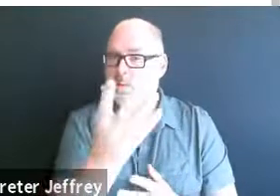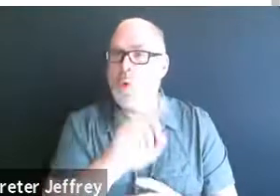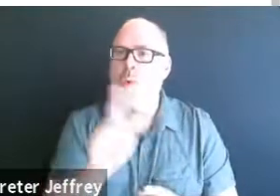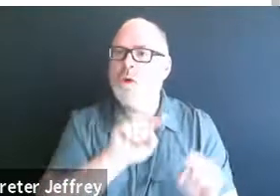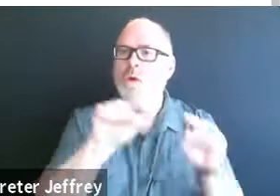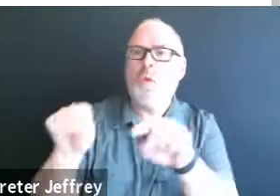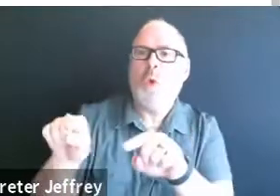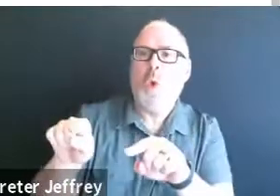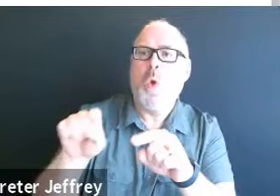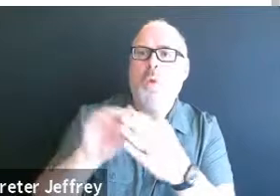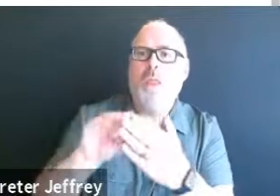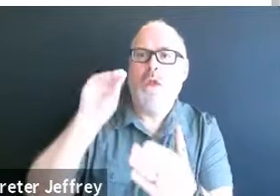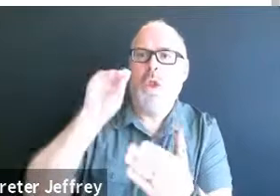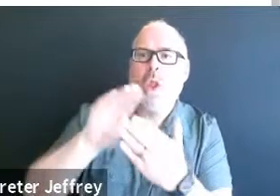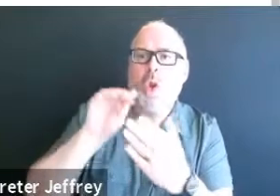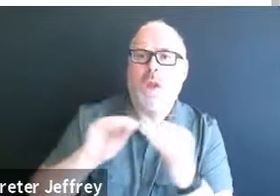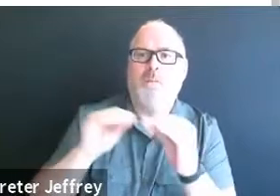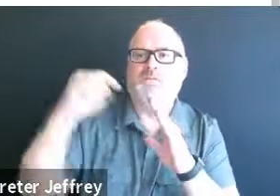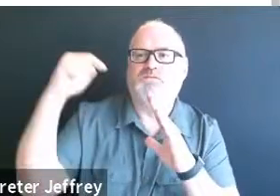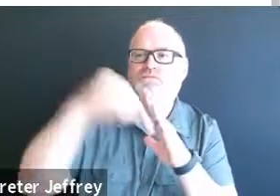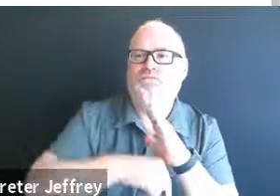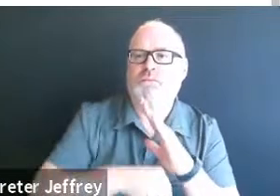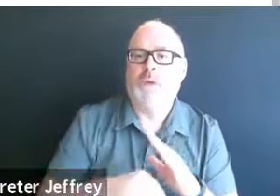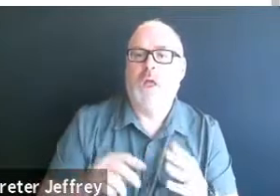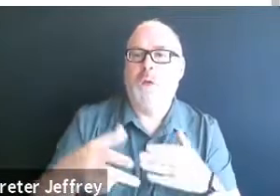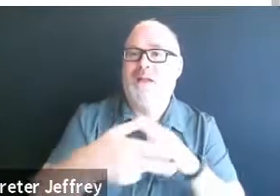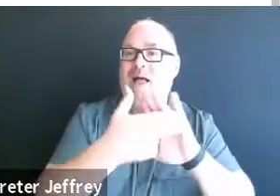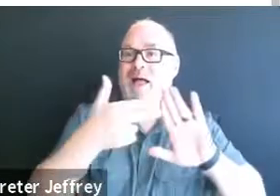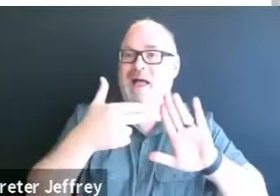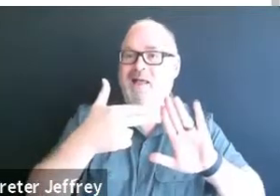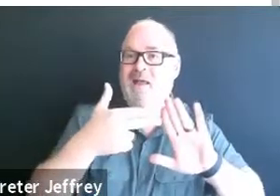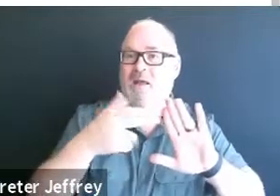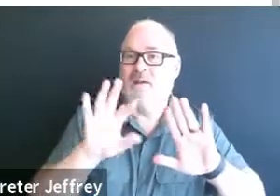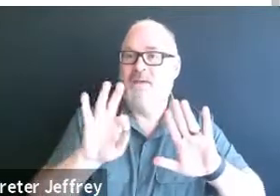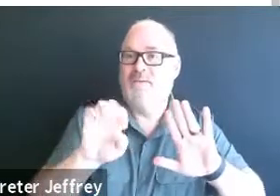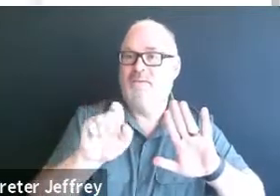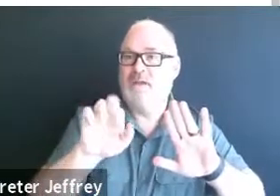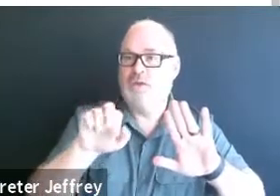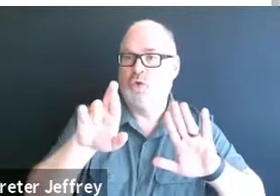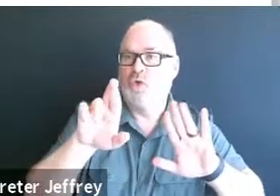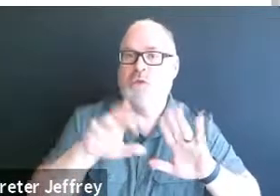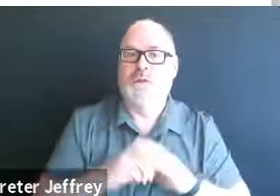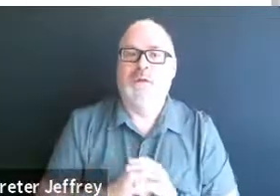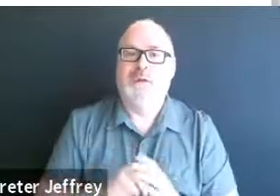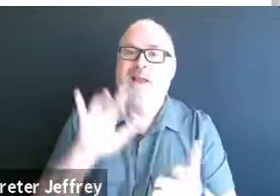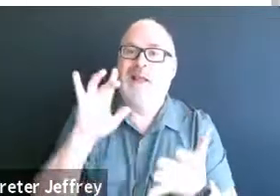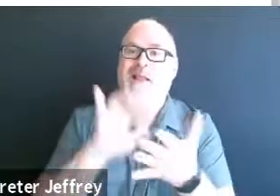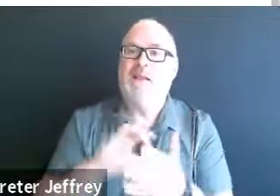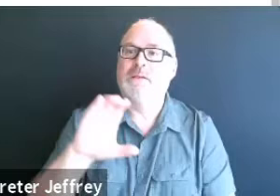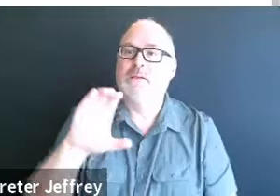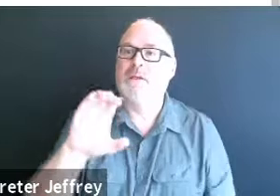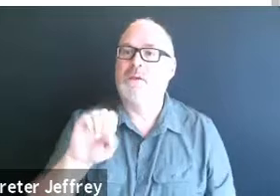with their learning. So I'm going to highlight the feature, and I'm going to click course links.